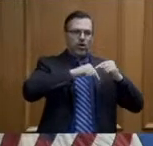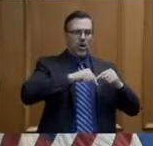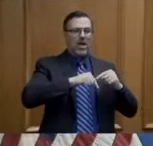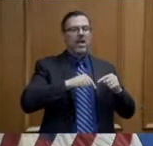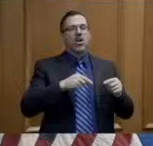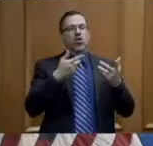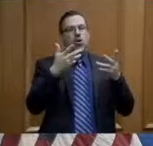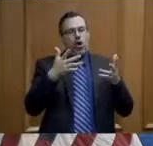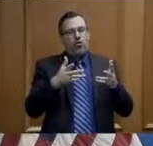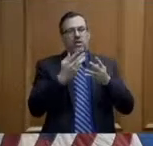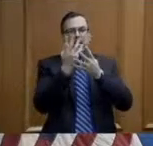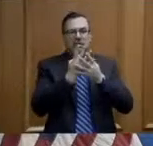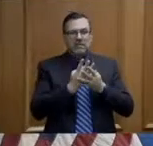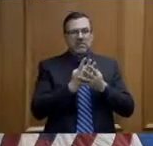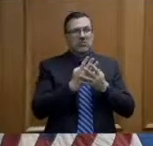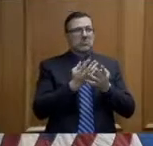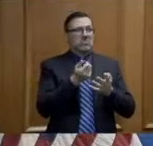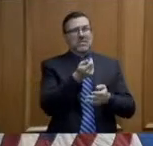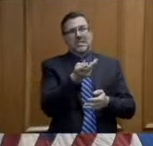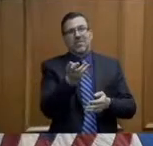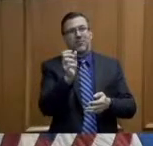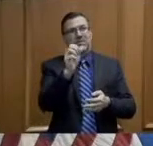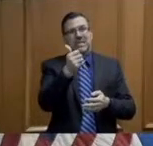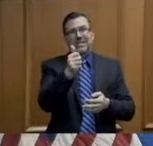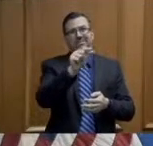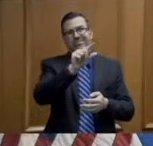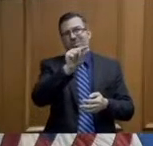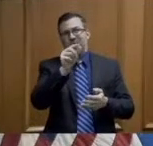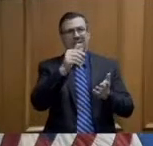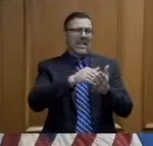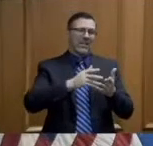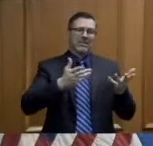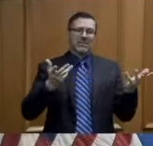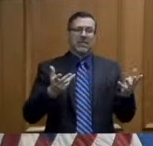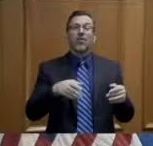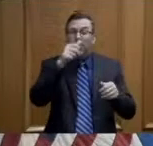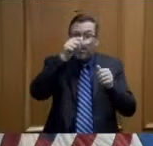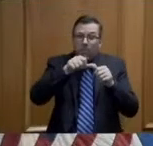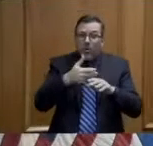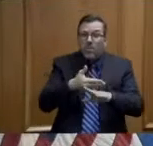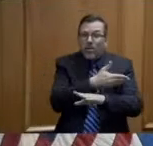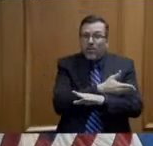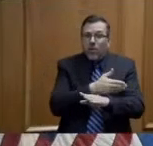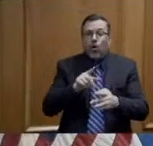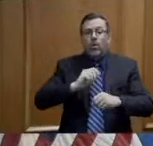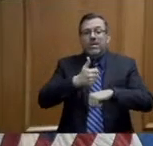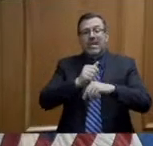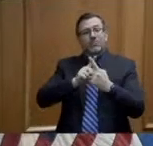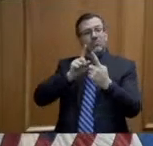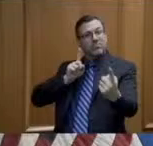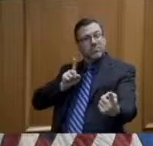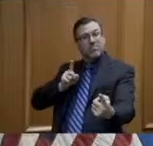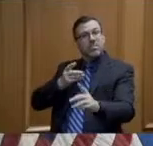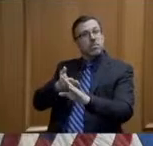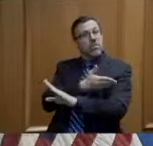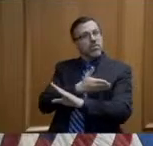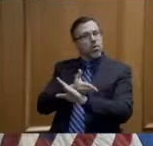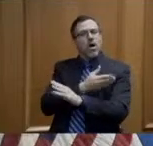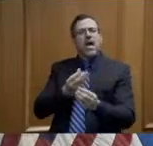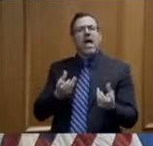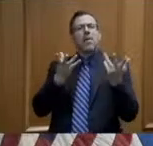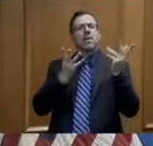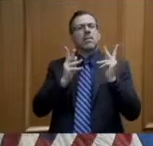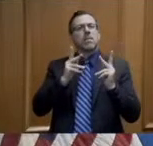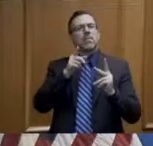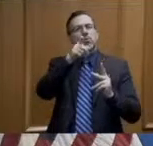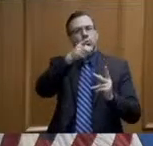thousands. Because if you think about, at least before we implemented social distancing, how many people you were in contact